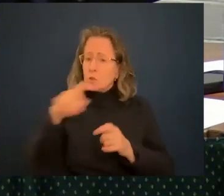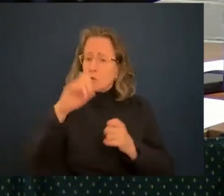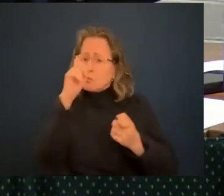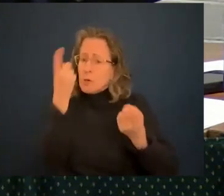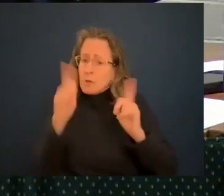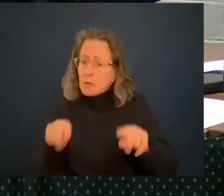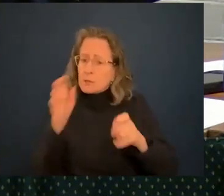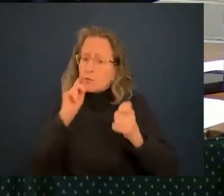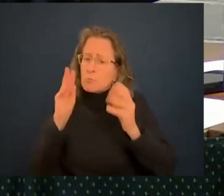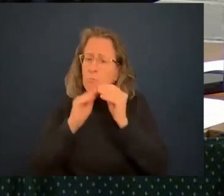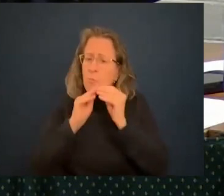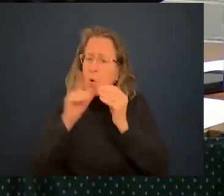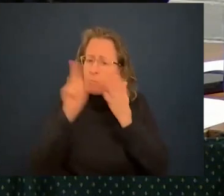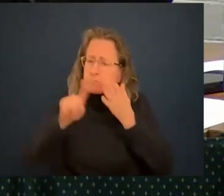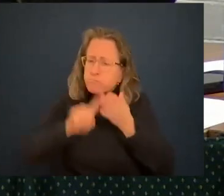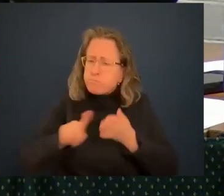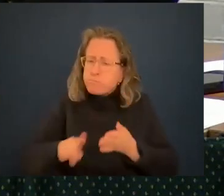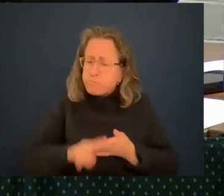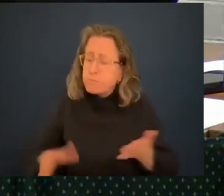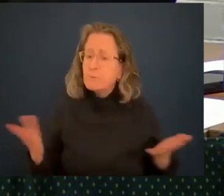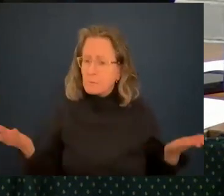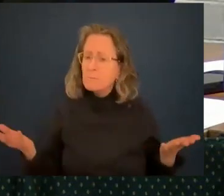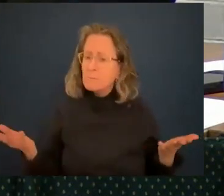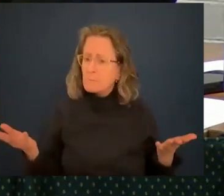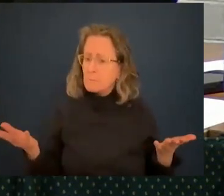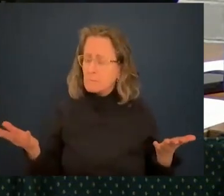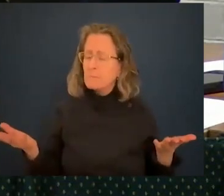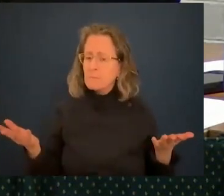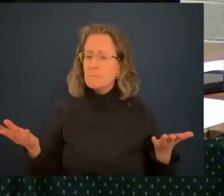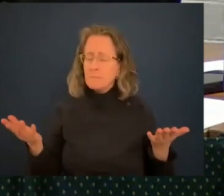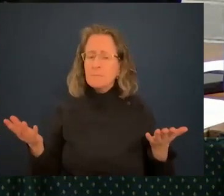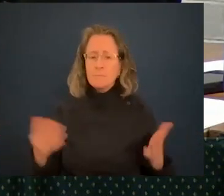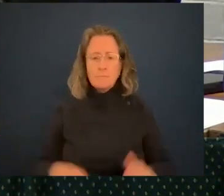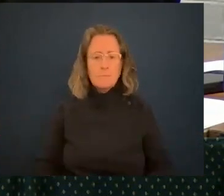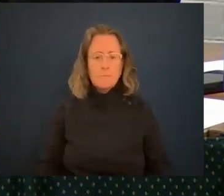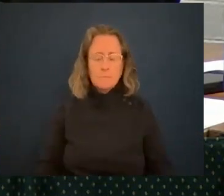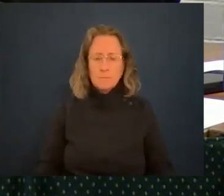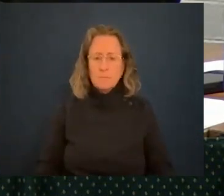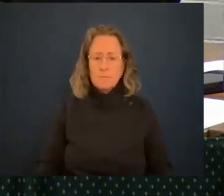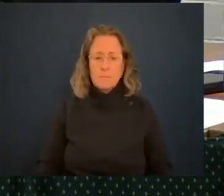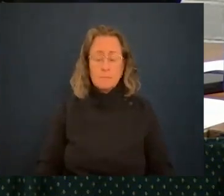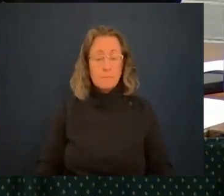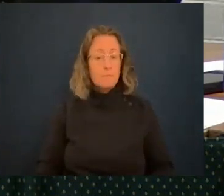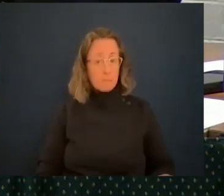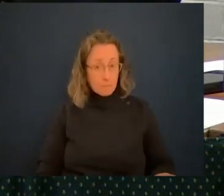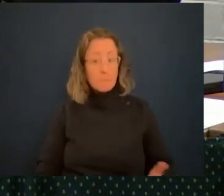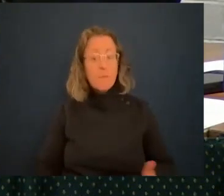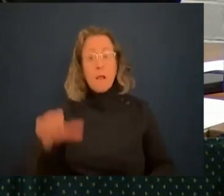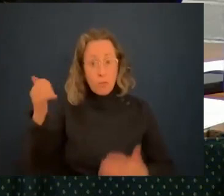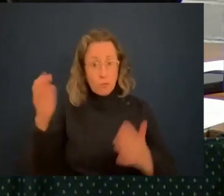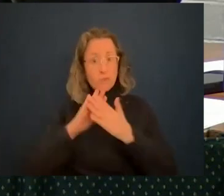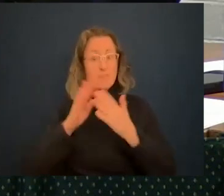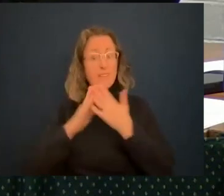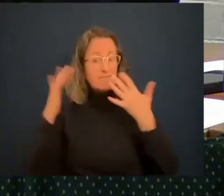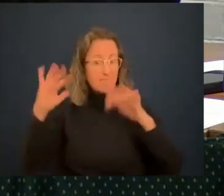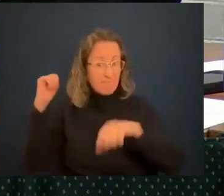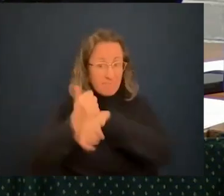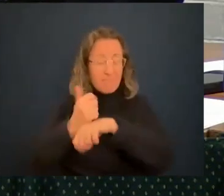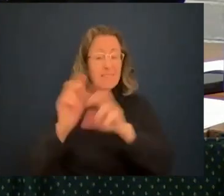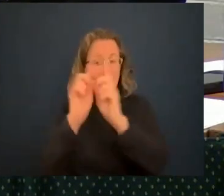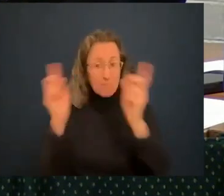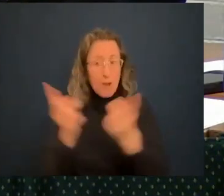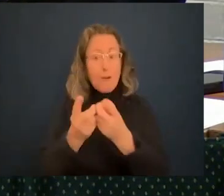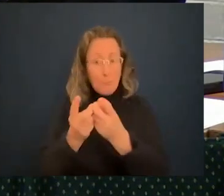further you know um it is something that other towns are doing I don't believe